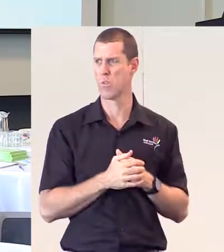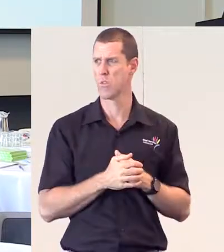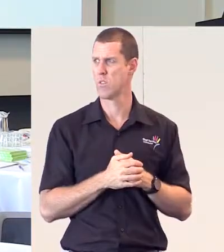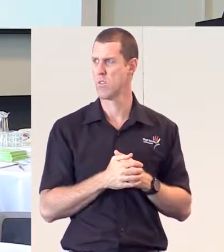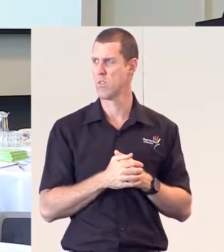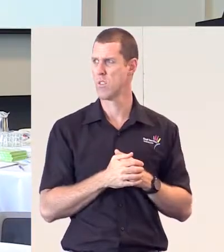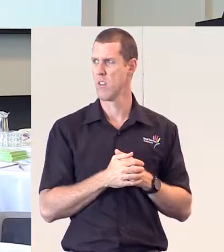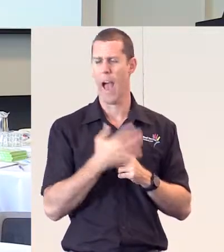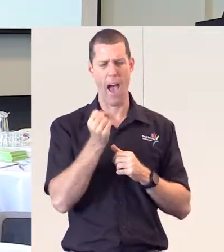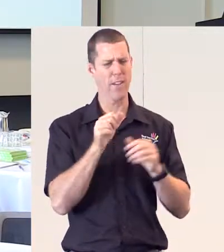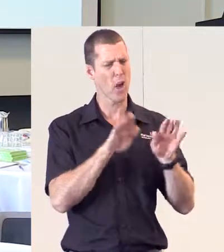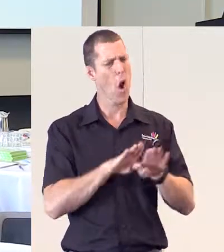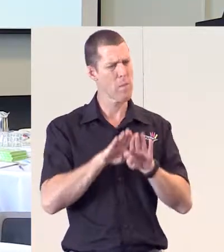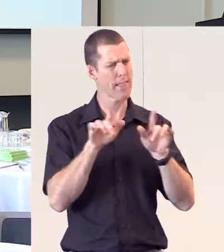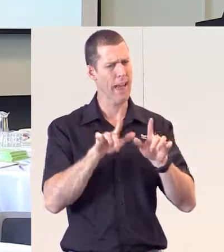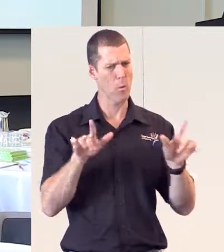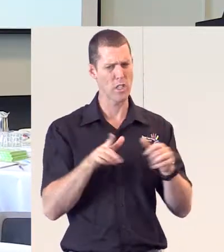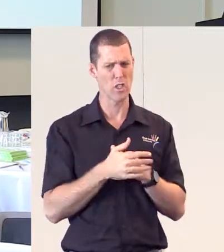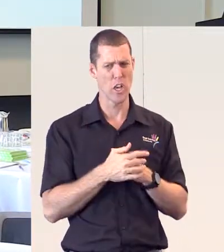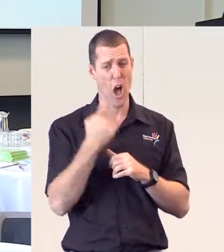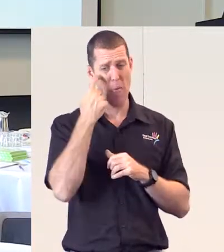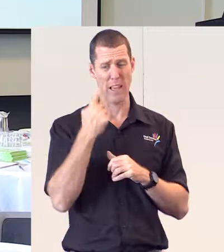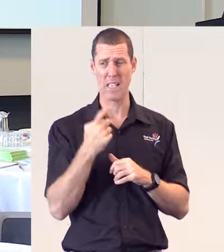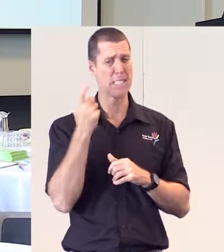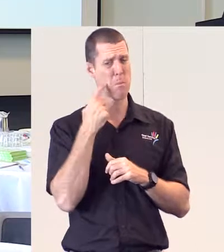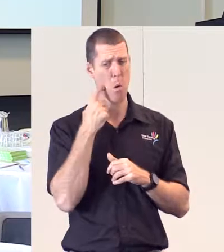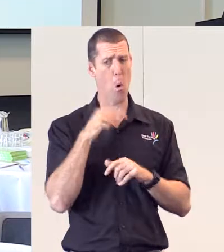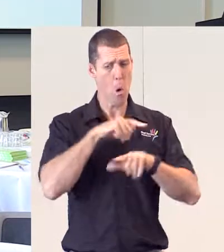yeah, getting that common language. So, I mean, simple, we can do that